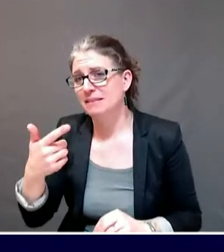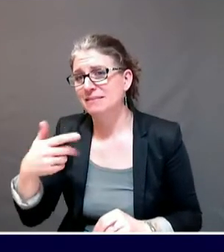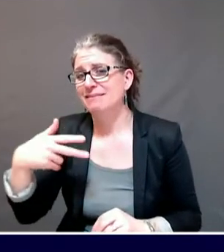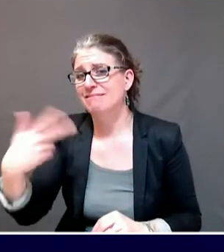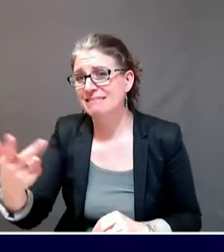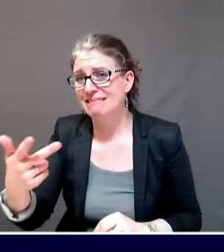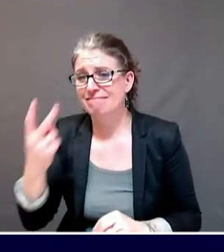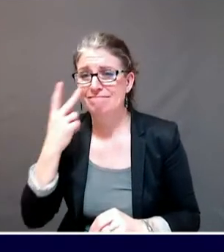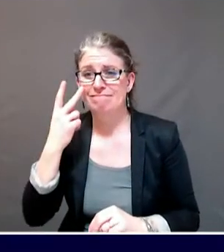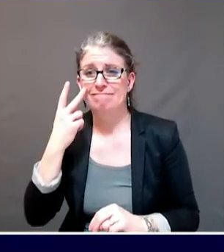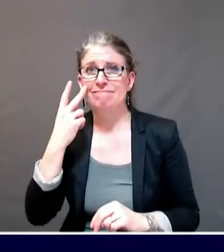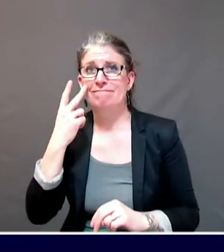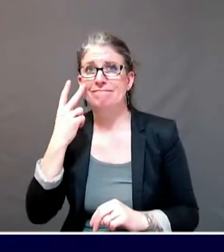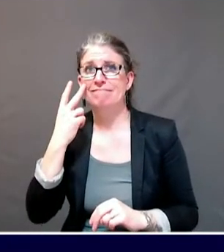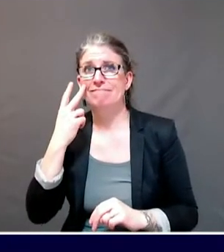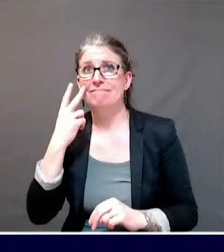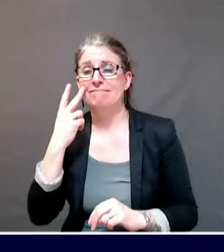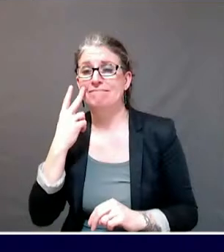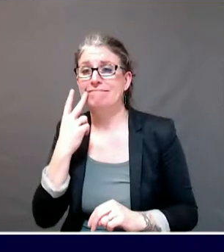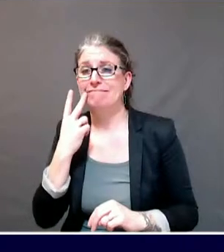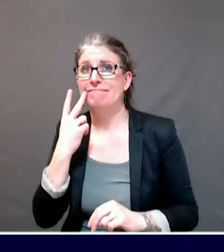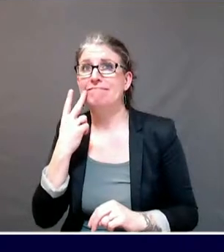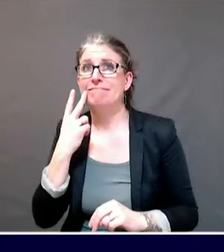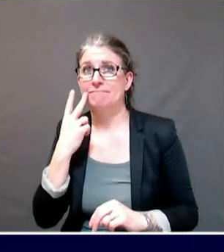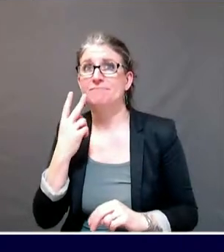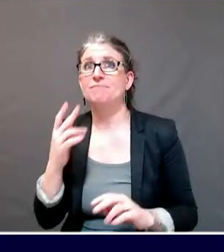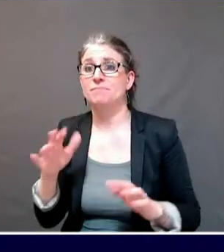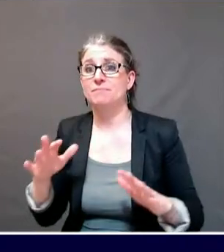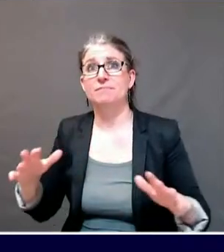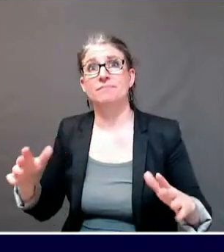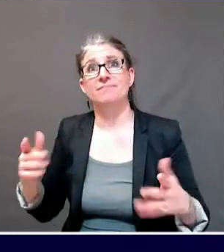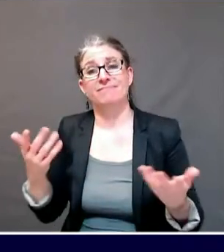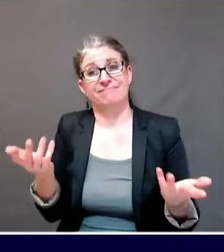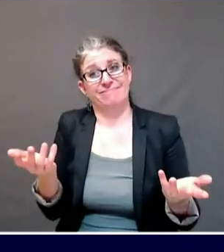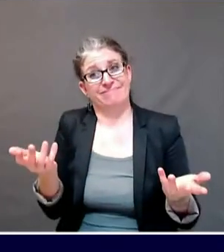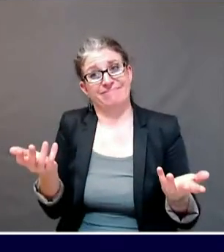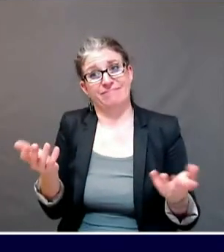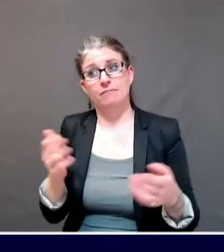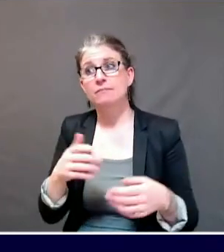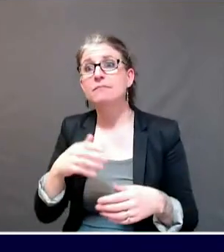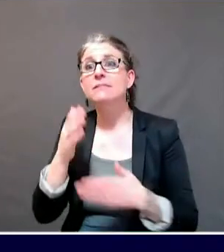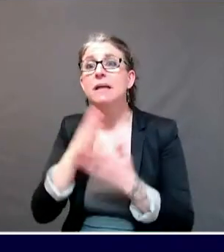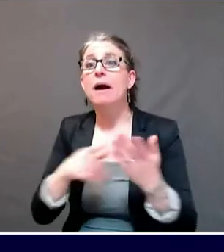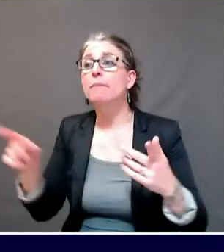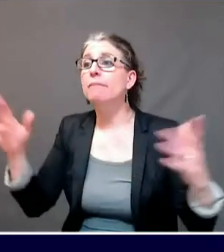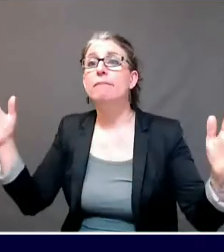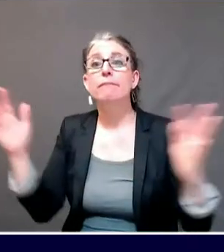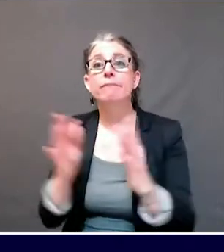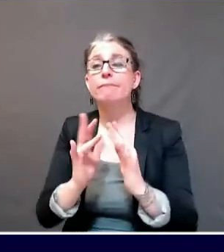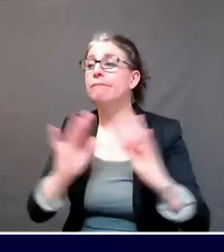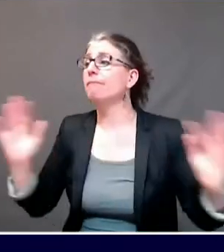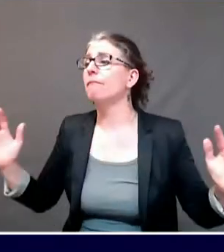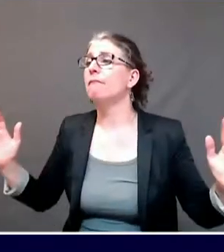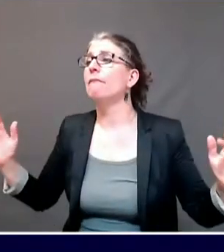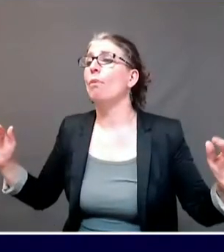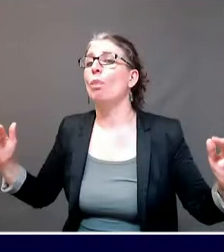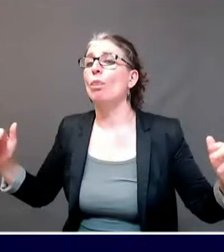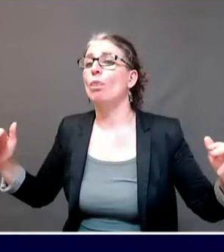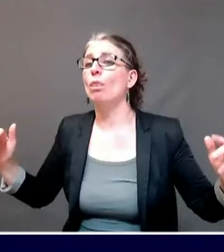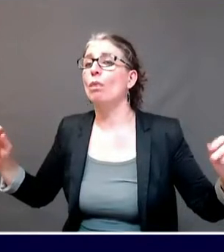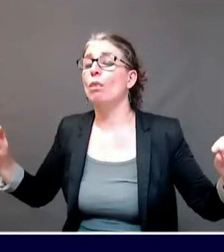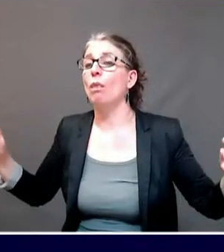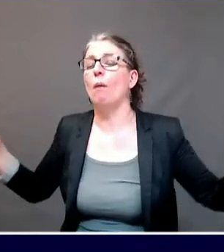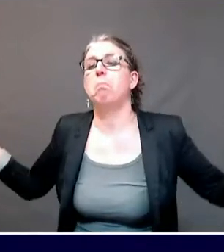of those holidays. As I mentioned earlier, the numbers of new positive cases, test results, has been